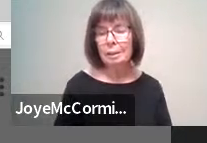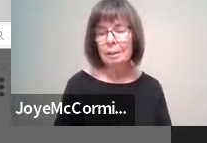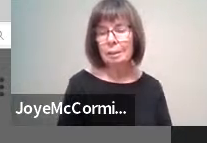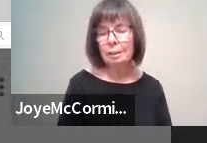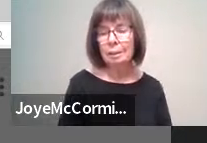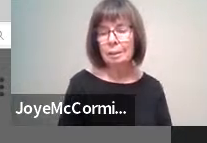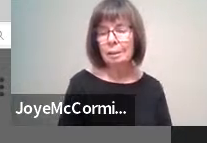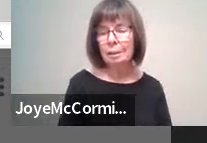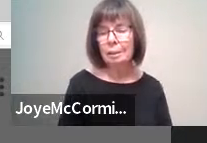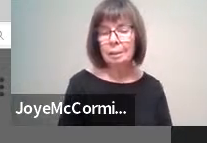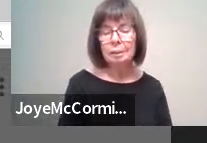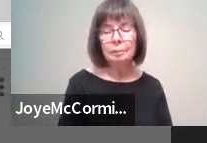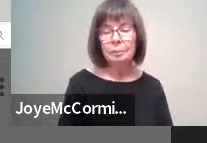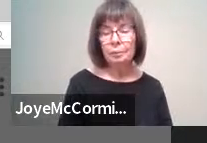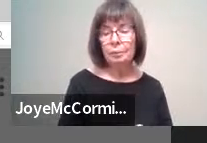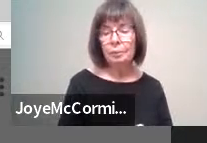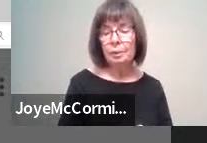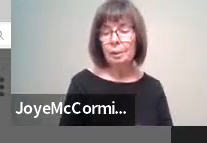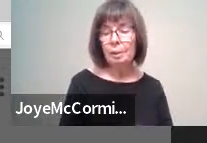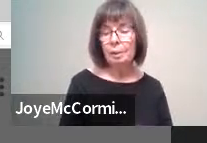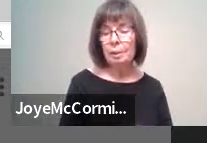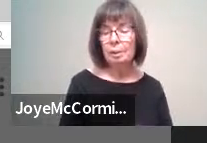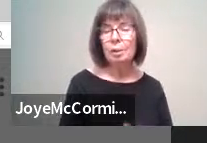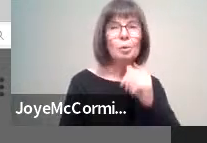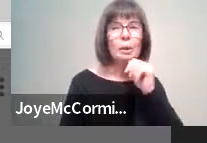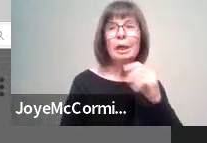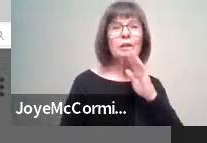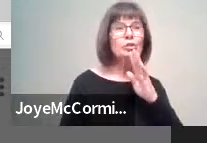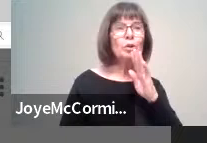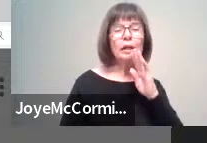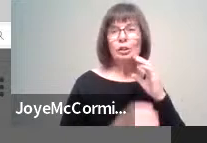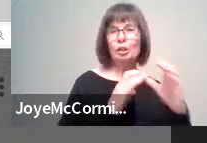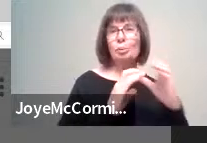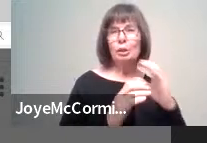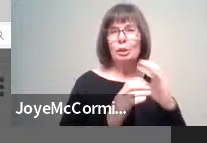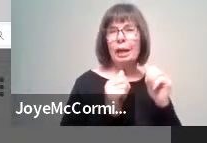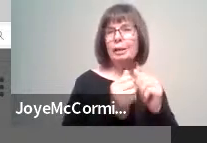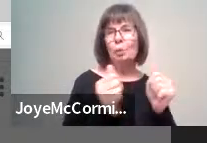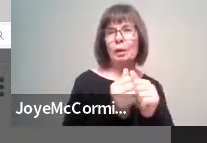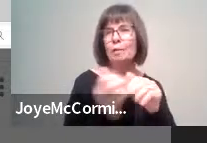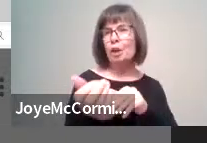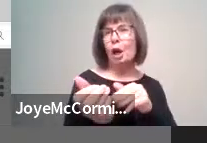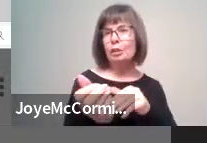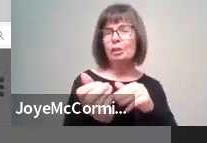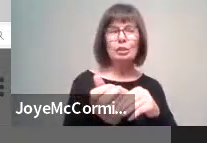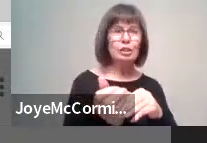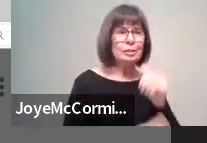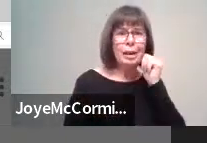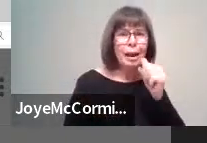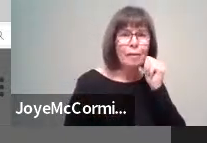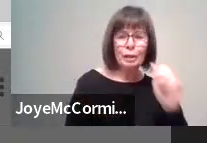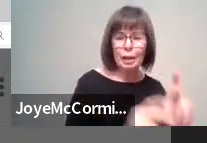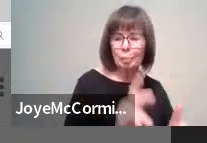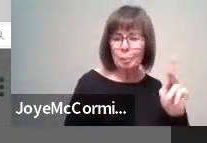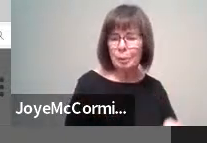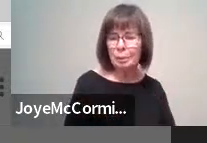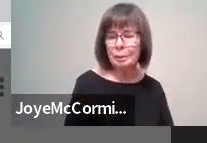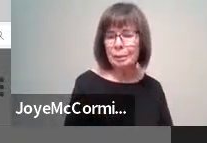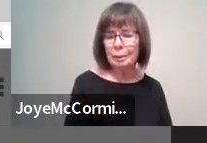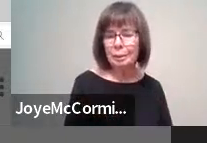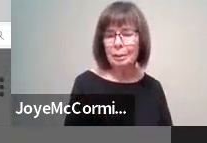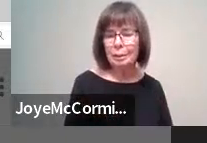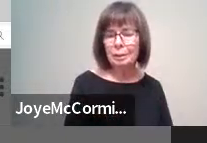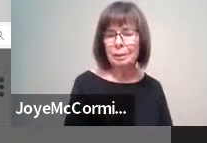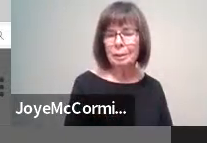being outside your lane, we're not trying to communicate to doctors. We're trying to communicate to regular folks. And if we don't have the,